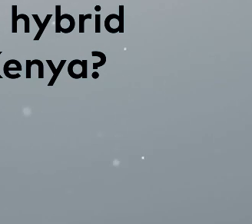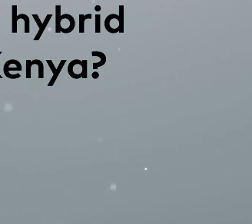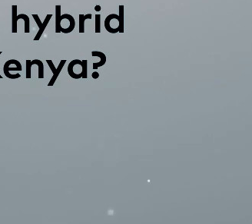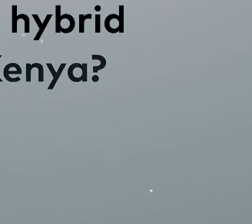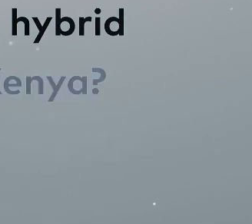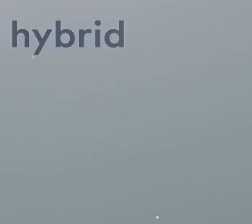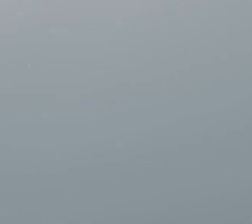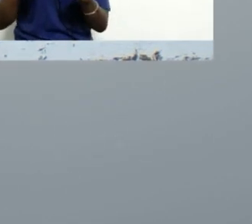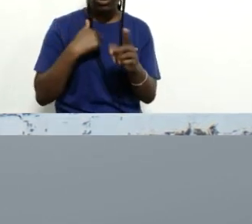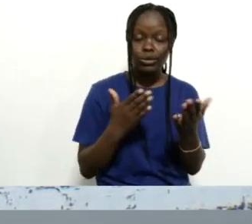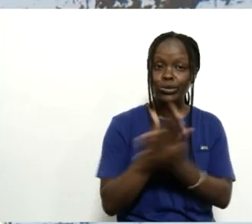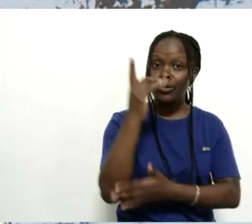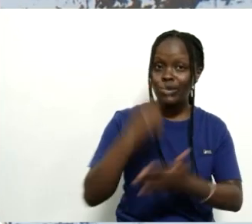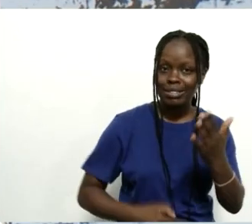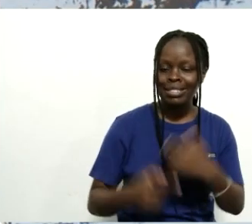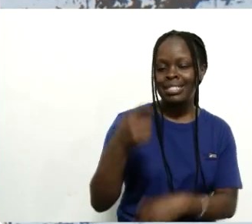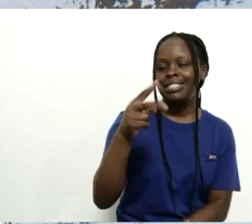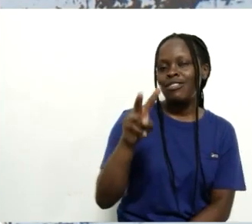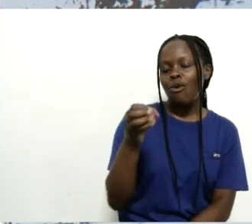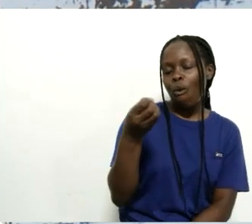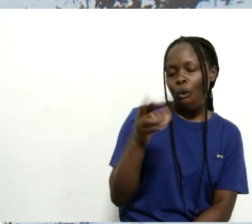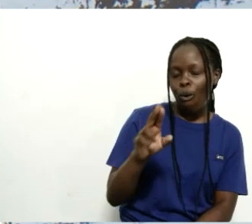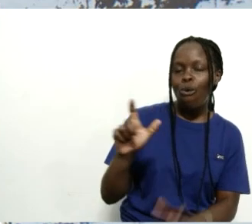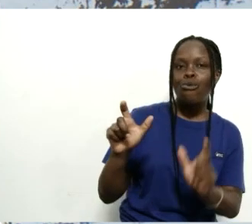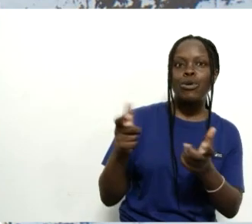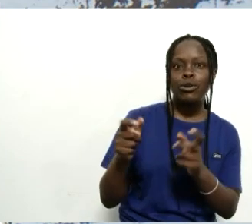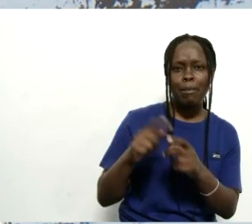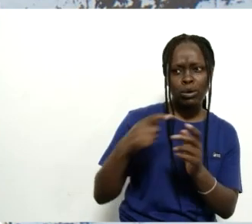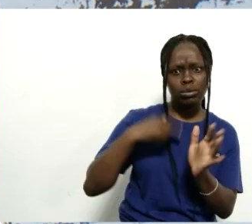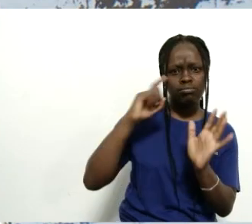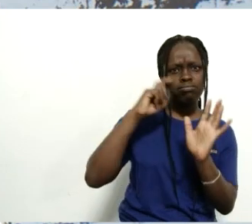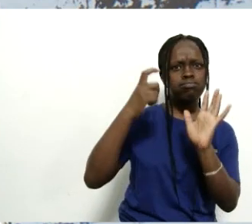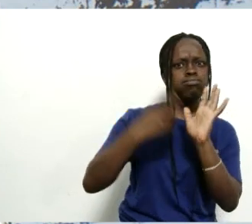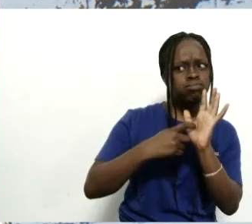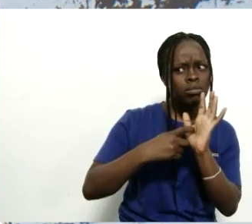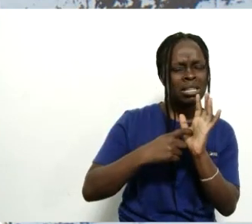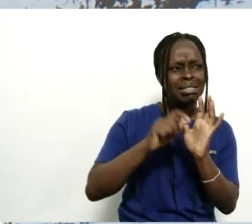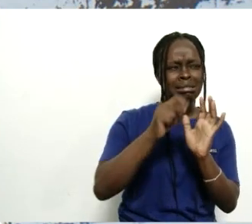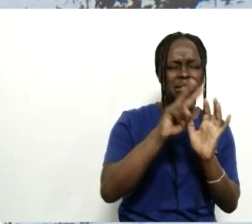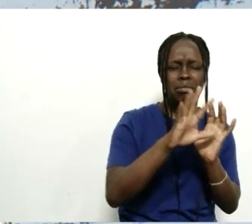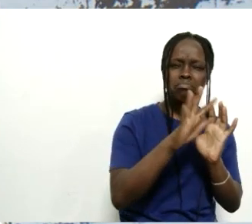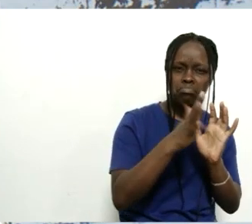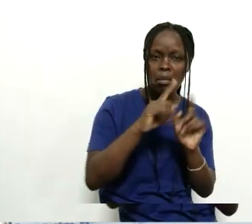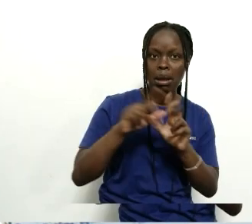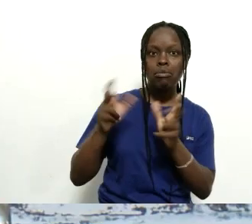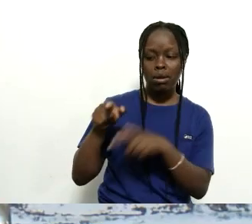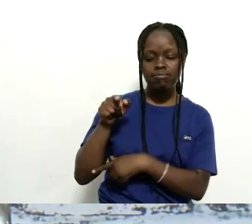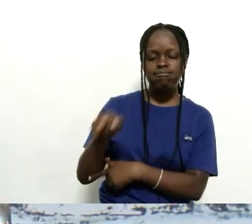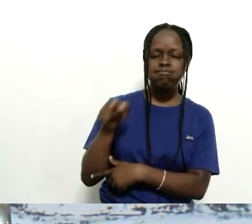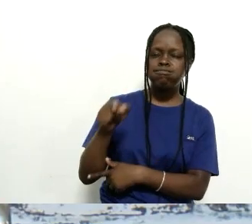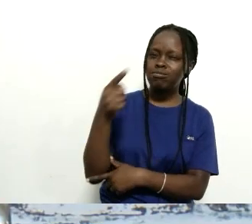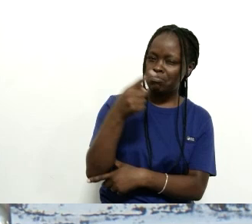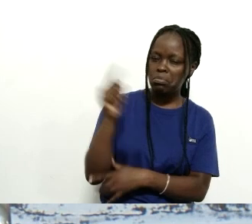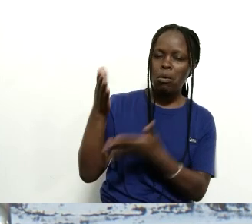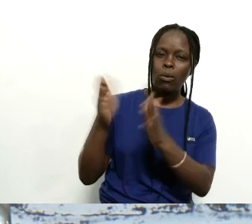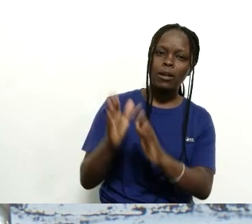to change their mindset, to unlearn what they think they already know, so that they can relearn again.